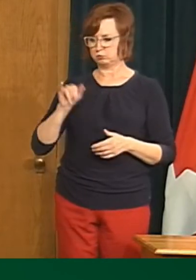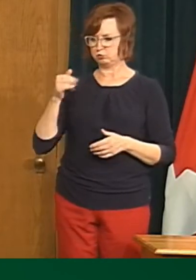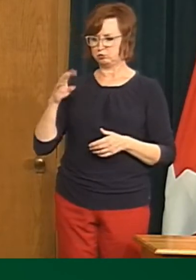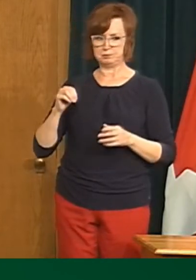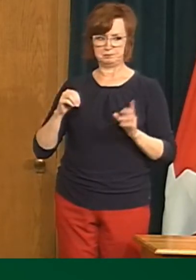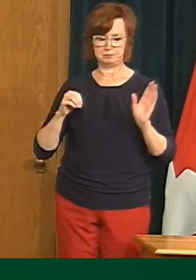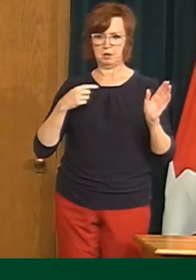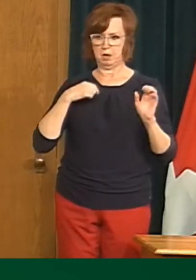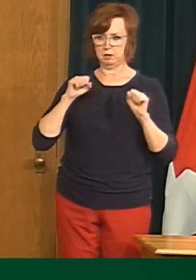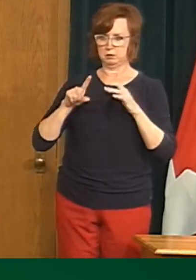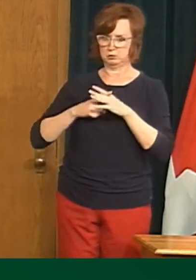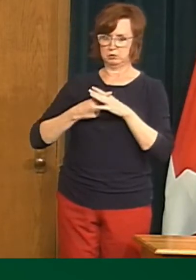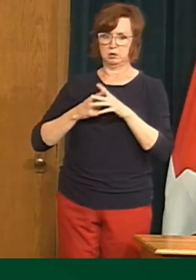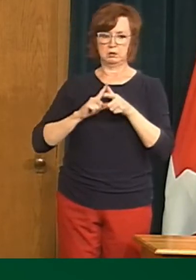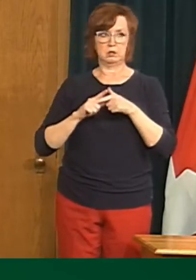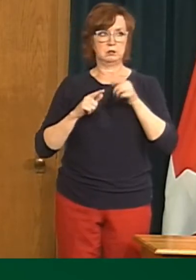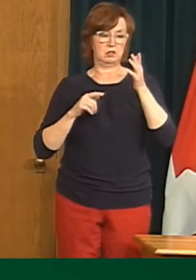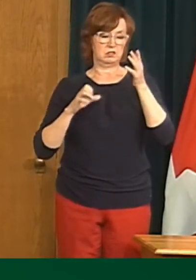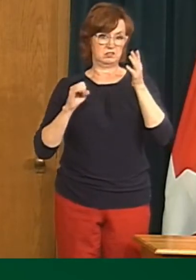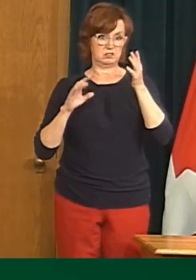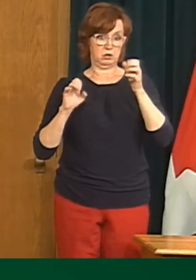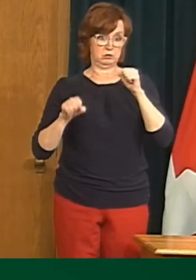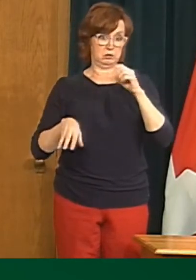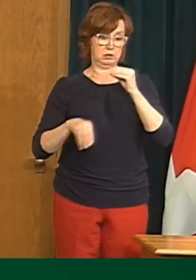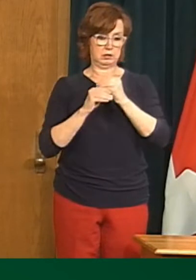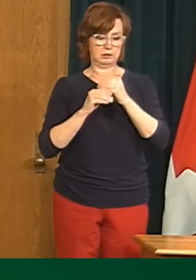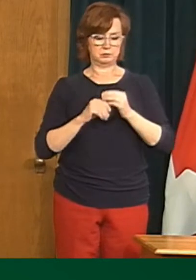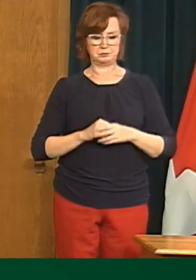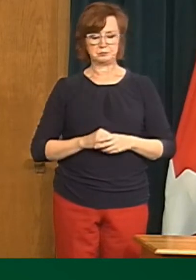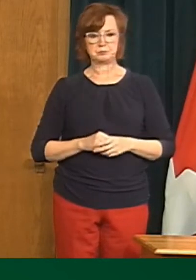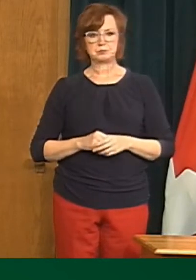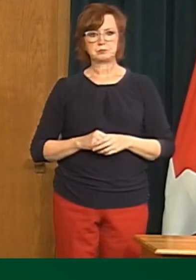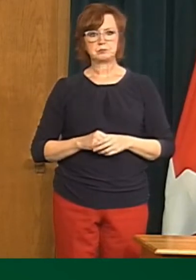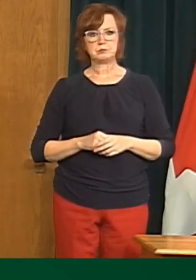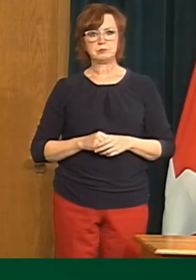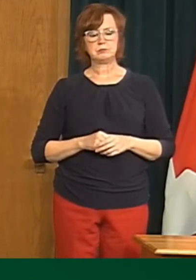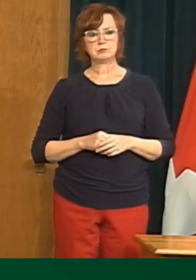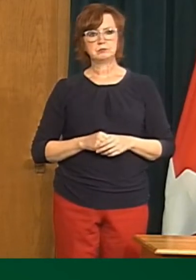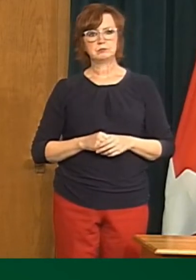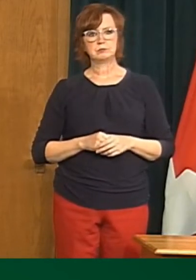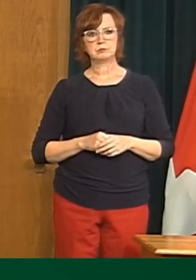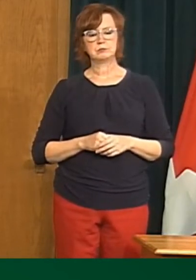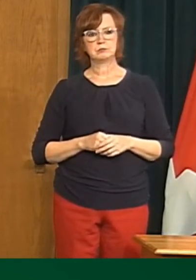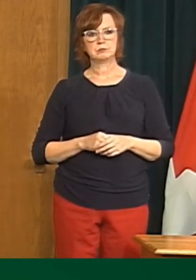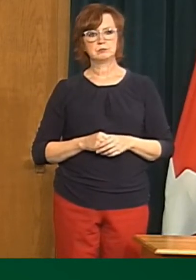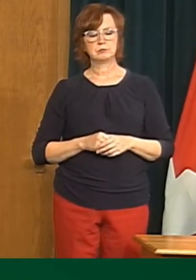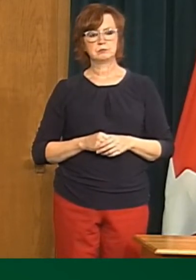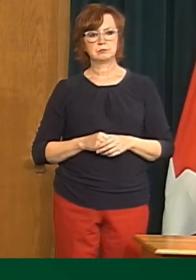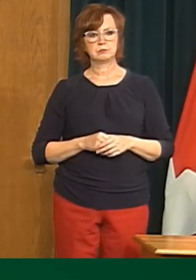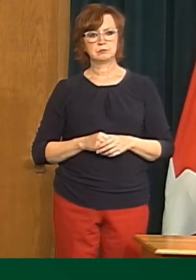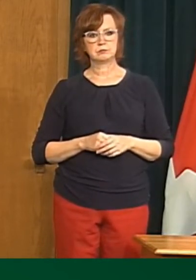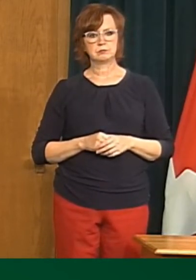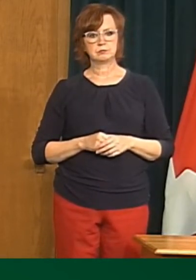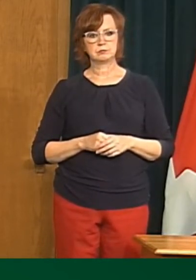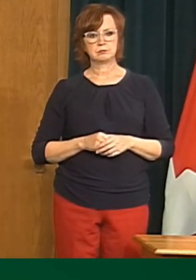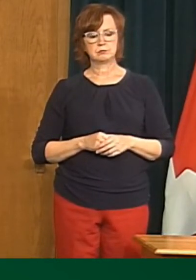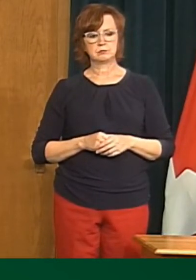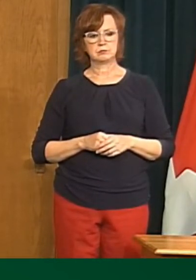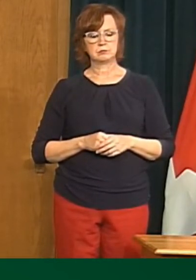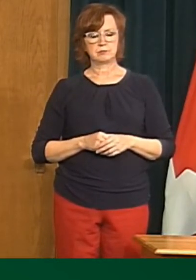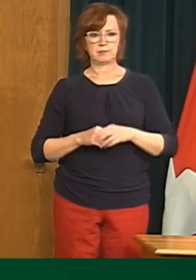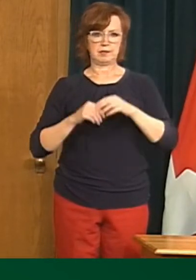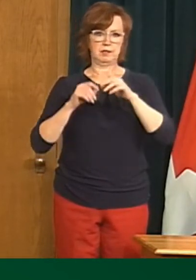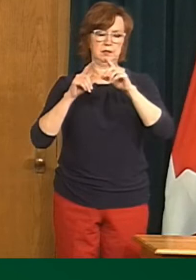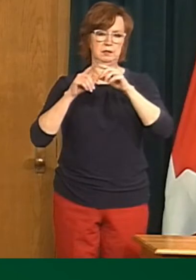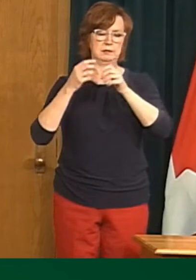I'll just start and I'll ask Scott to be more specific. It depends on the facilities. A number of them, I believe, would have had ALC patients